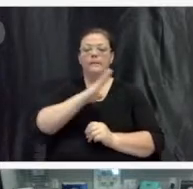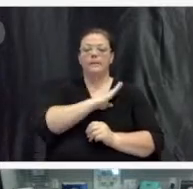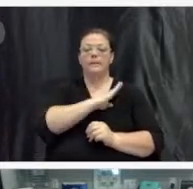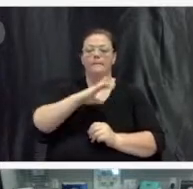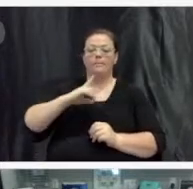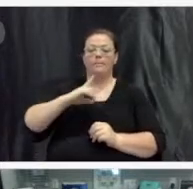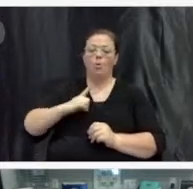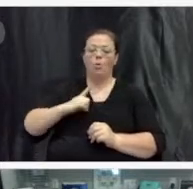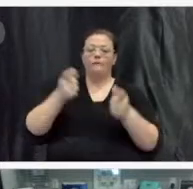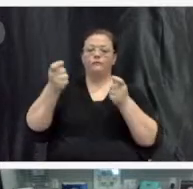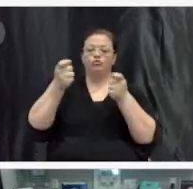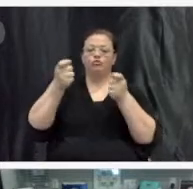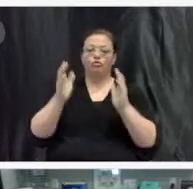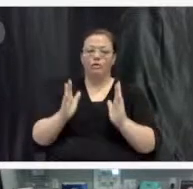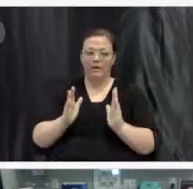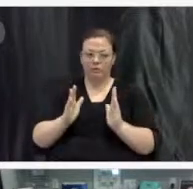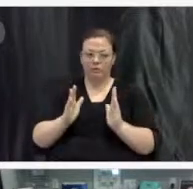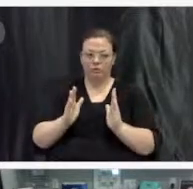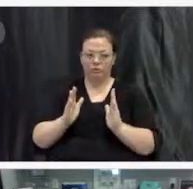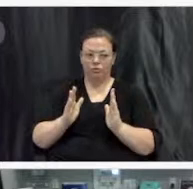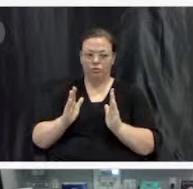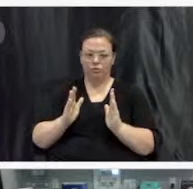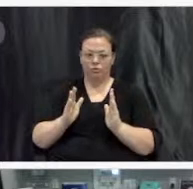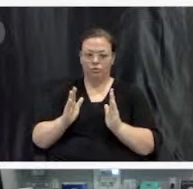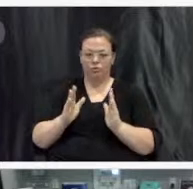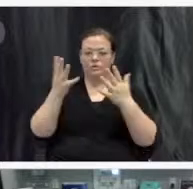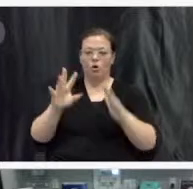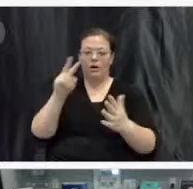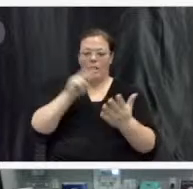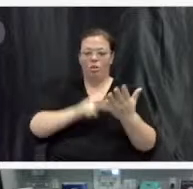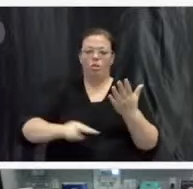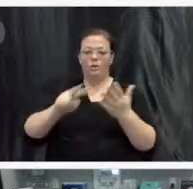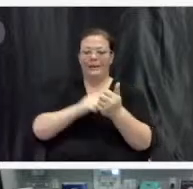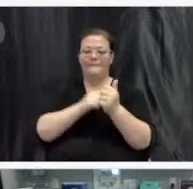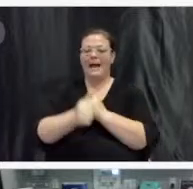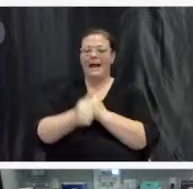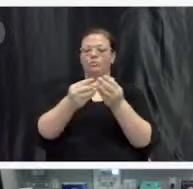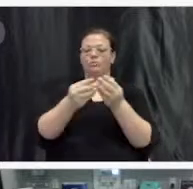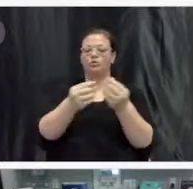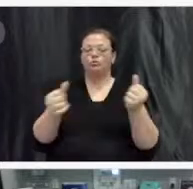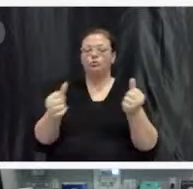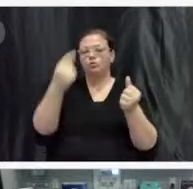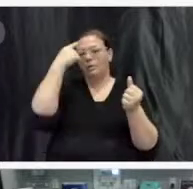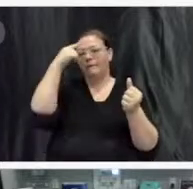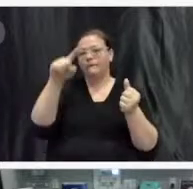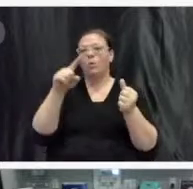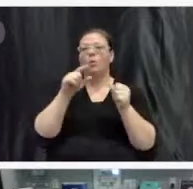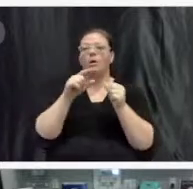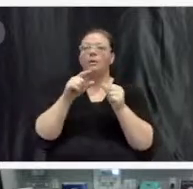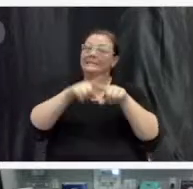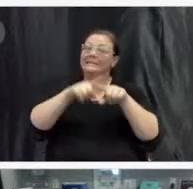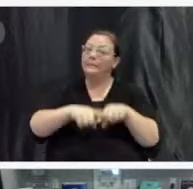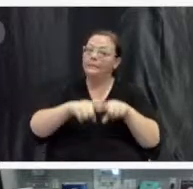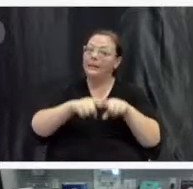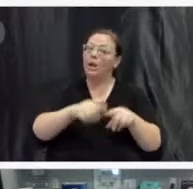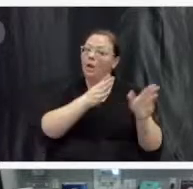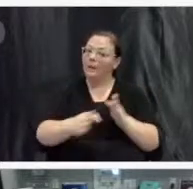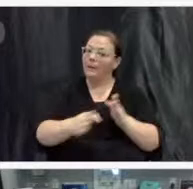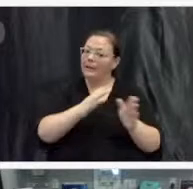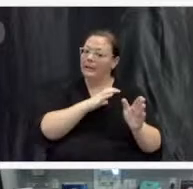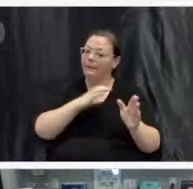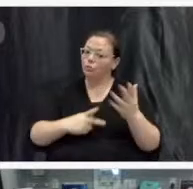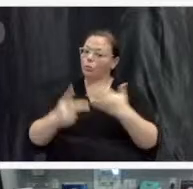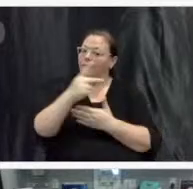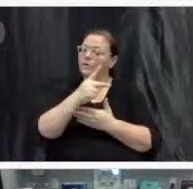Directors has looked at and passed a resolution to contingent upon the Planning Commission reviewing